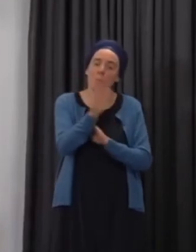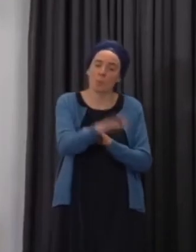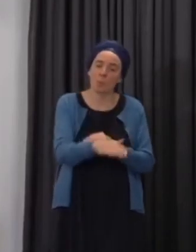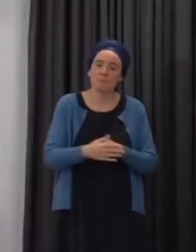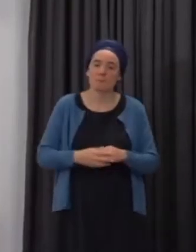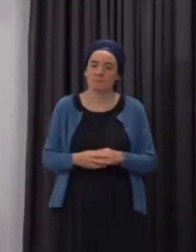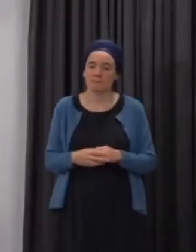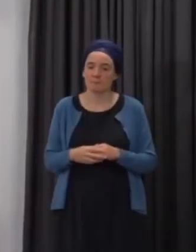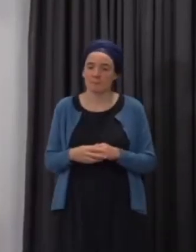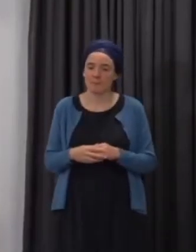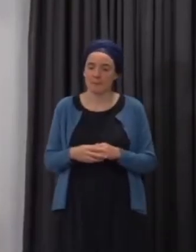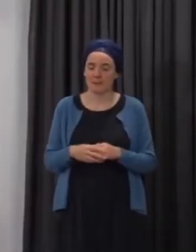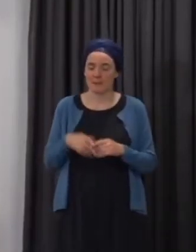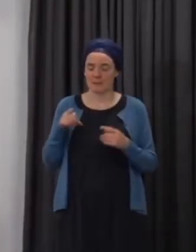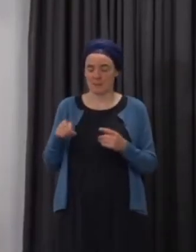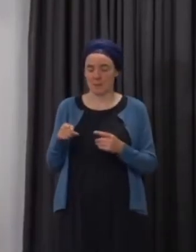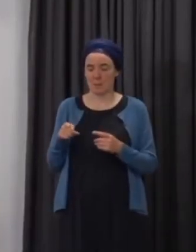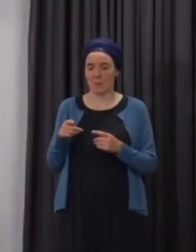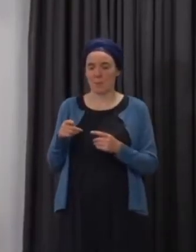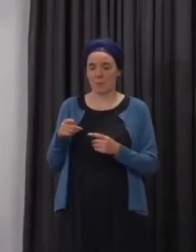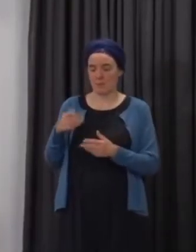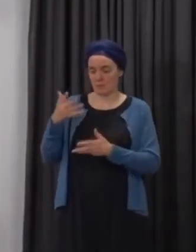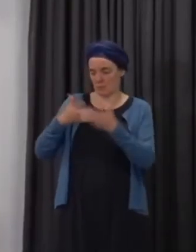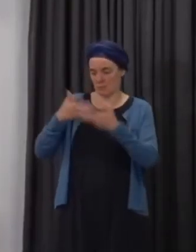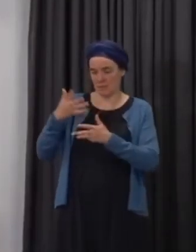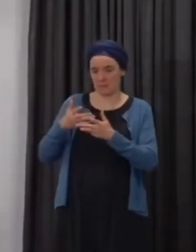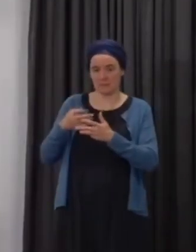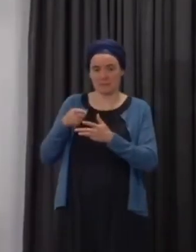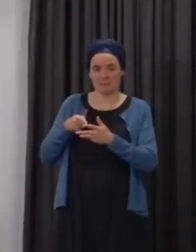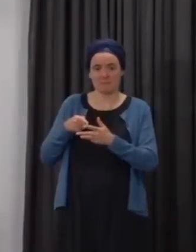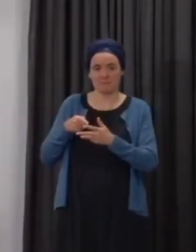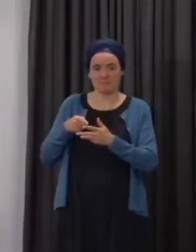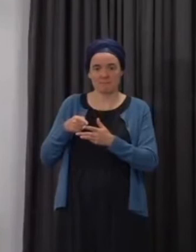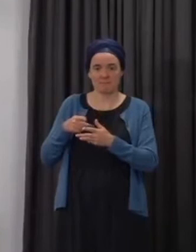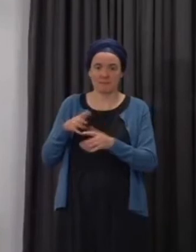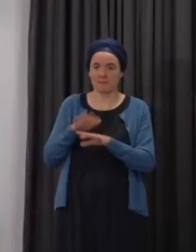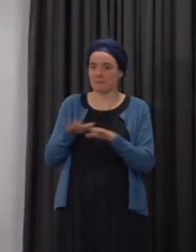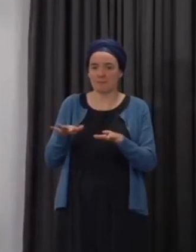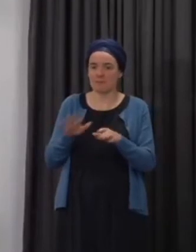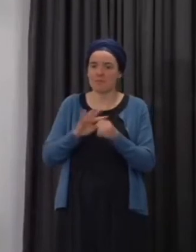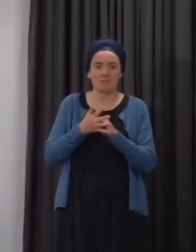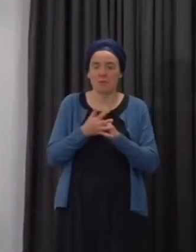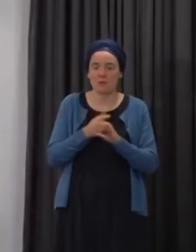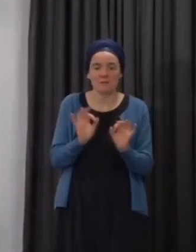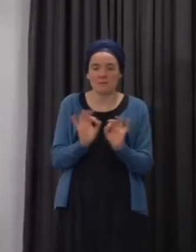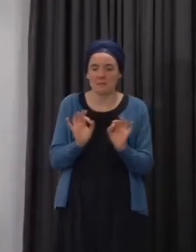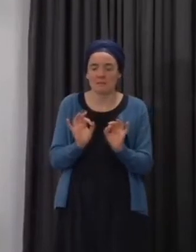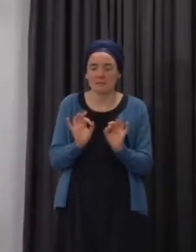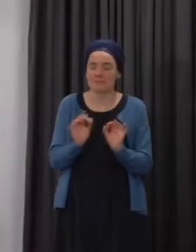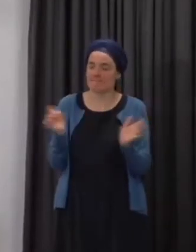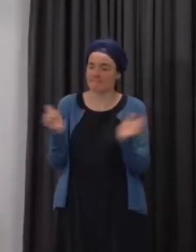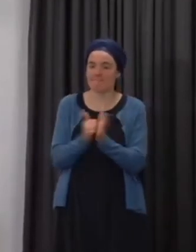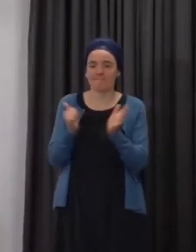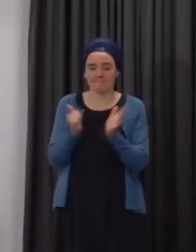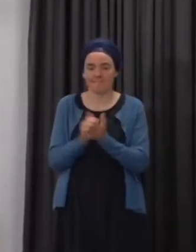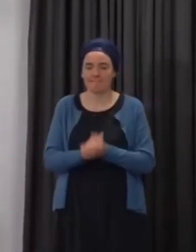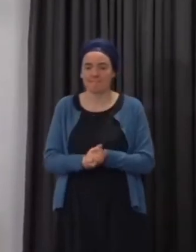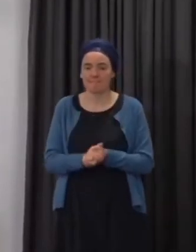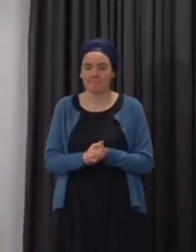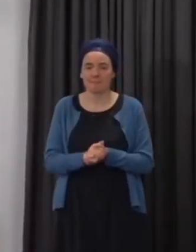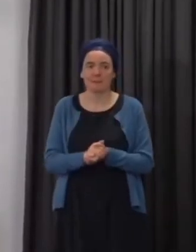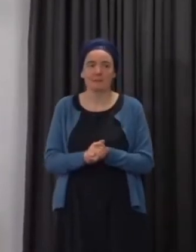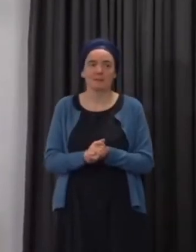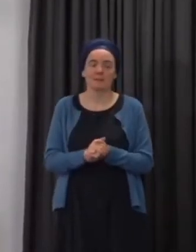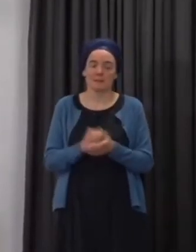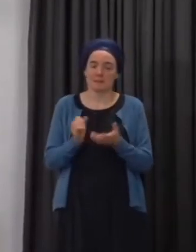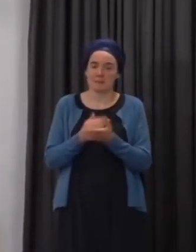negative result is a current one, not an historic one. And we understood the importance of doing that to make sure that our whole system didn't simply collapse